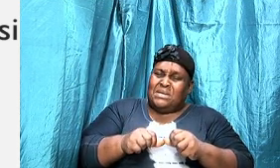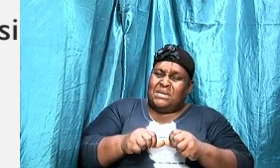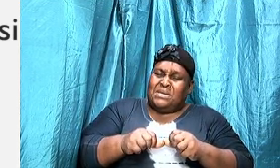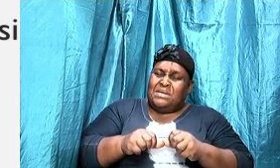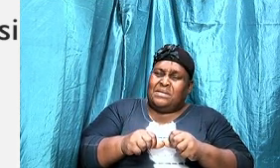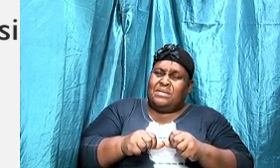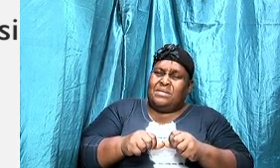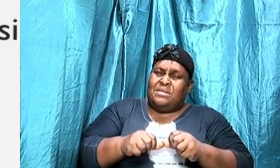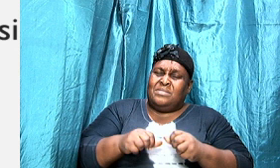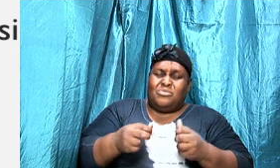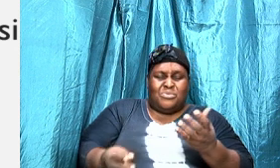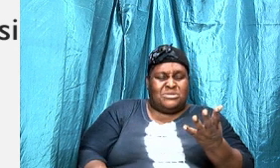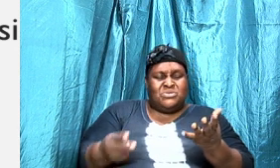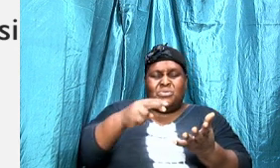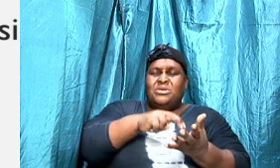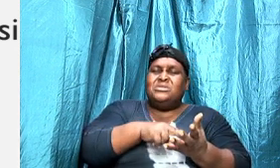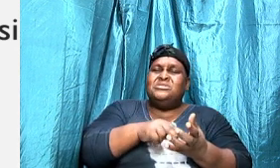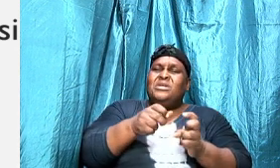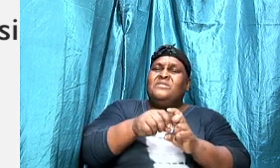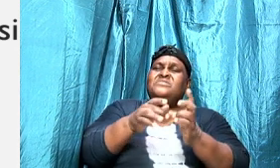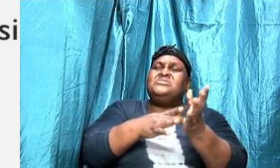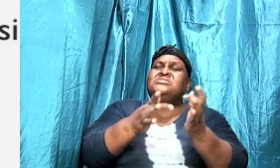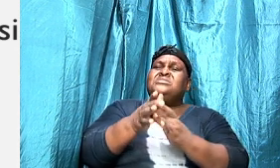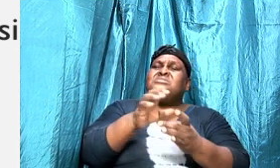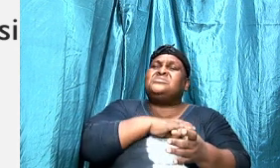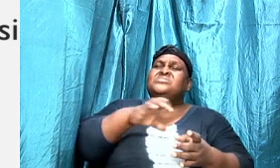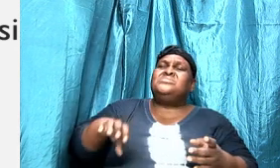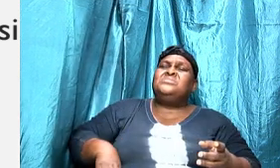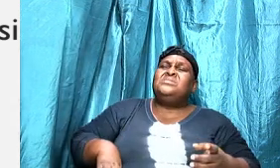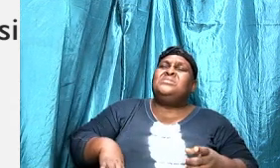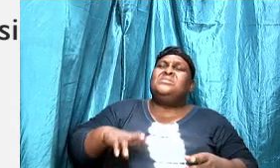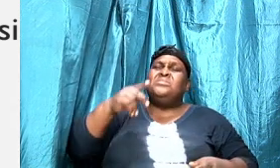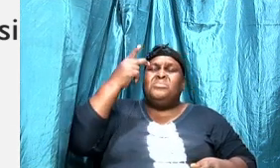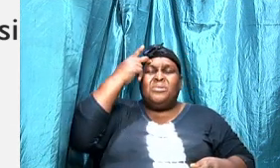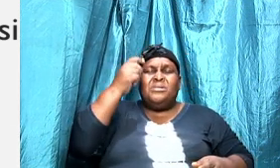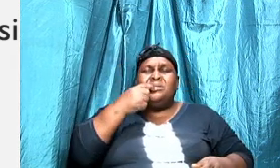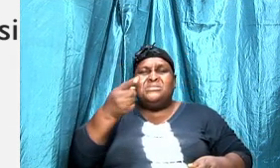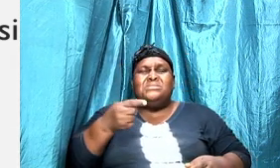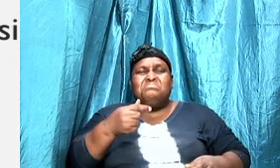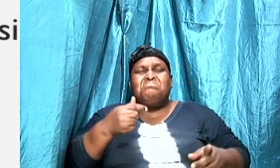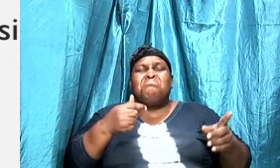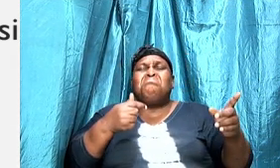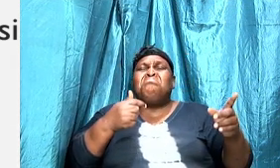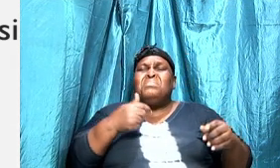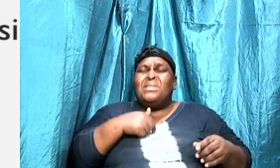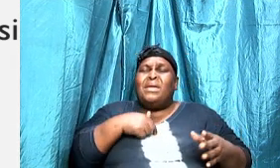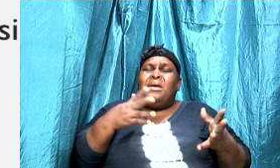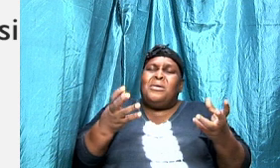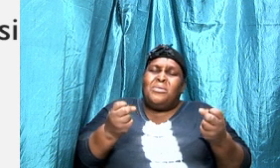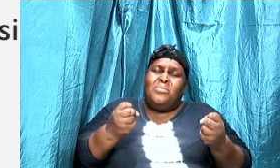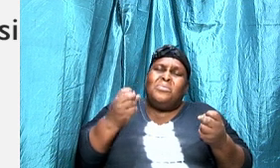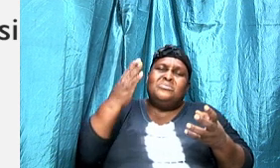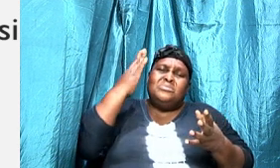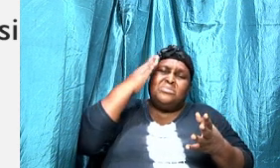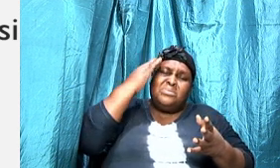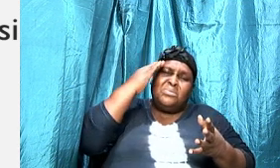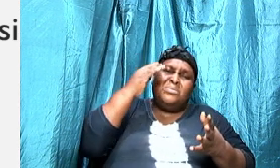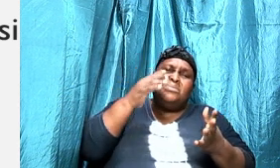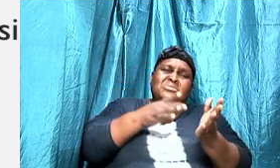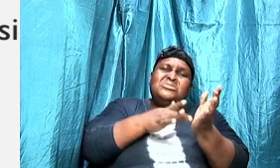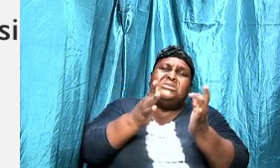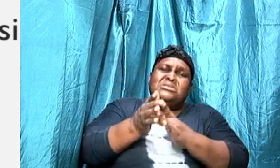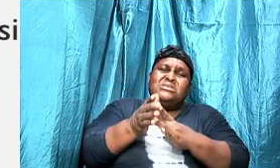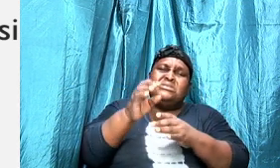you know, the resurrection of Christ. I want to know Christ. I want to know him in the fullness of his power.